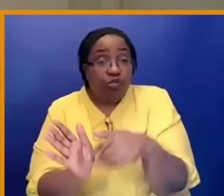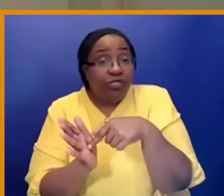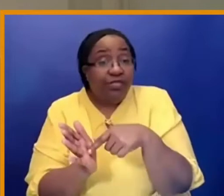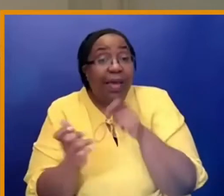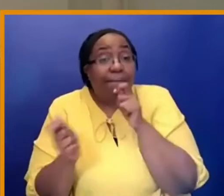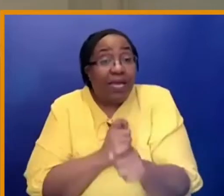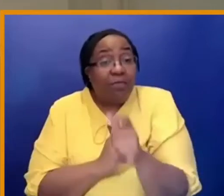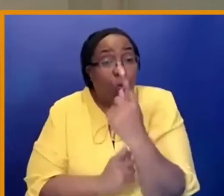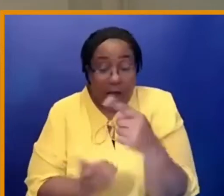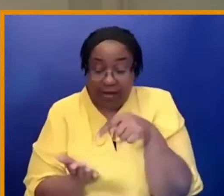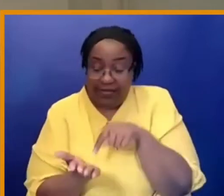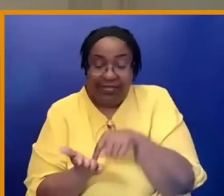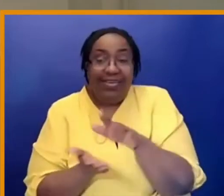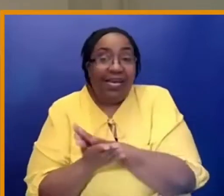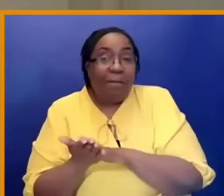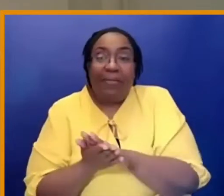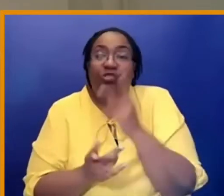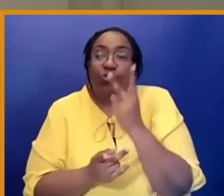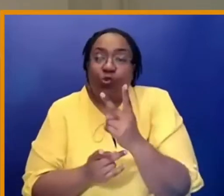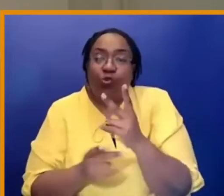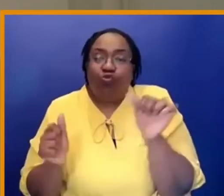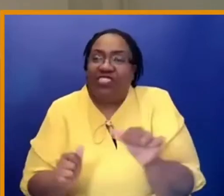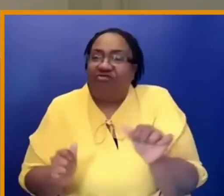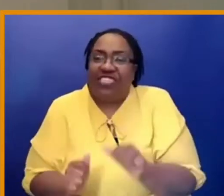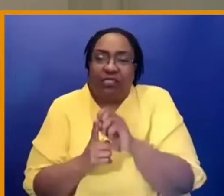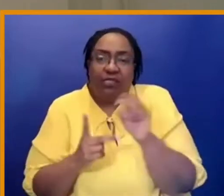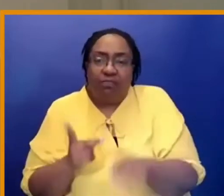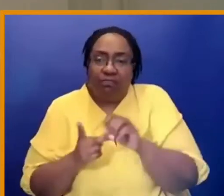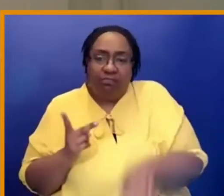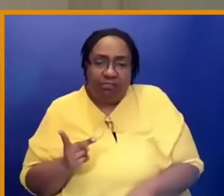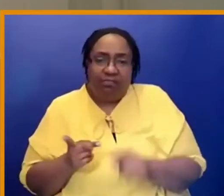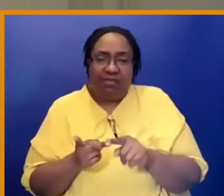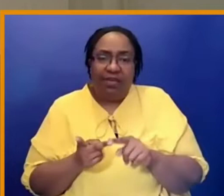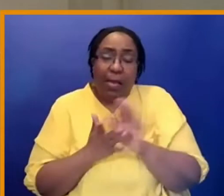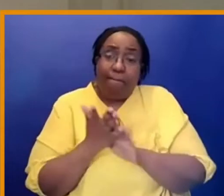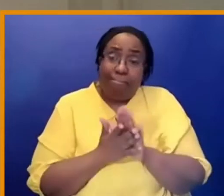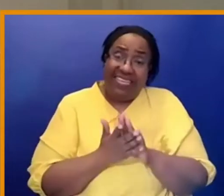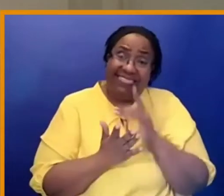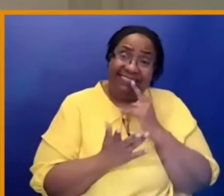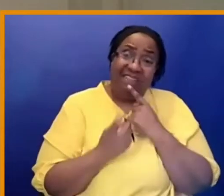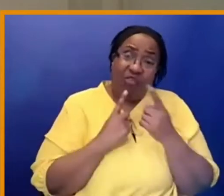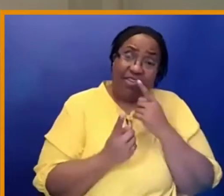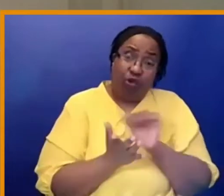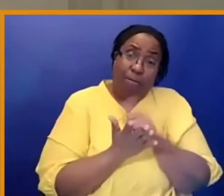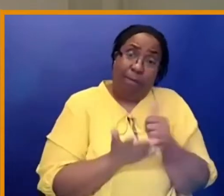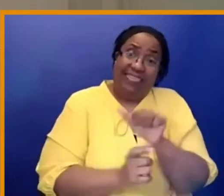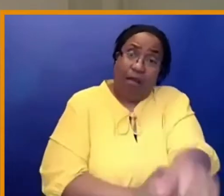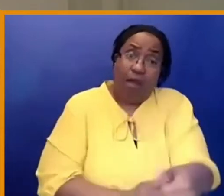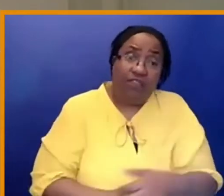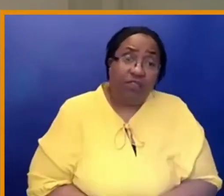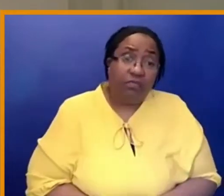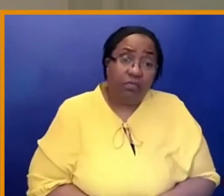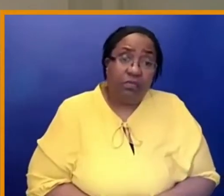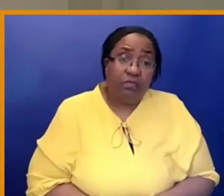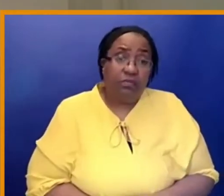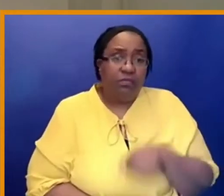allows all questioners to put in supplementaries and for the details to be published afterwards. And I imagine the proposer will argue that the evil conference